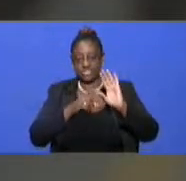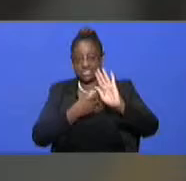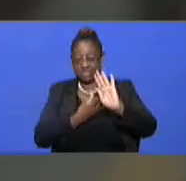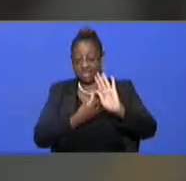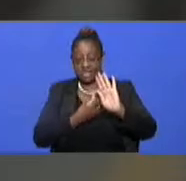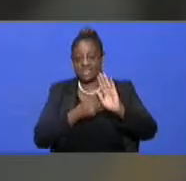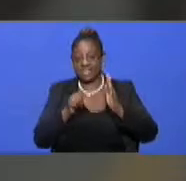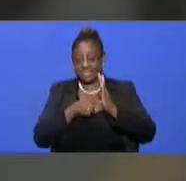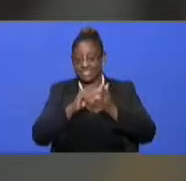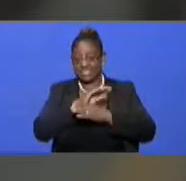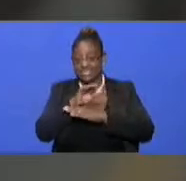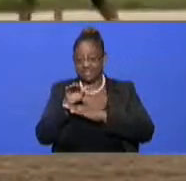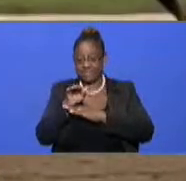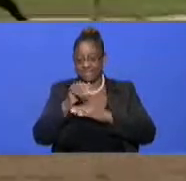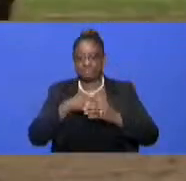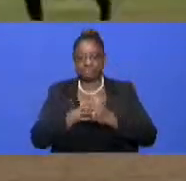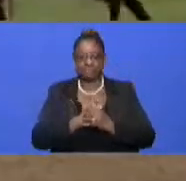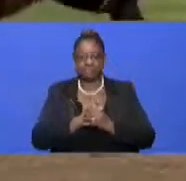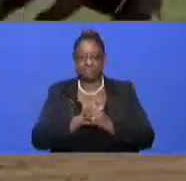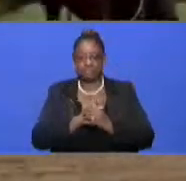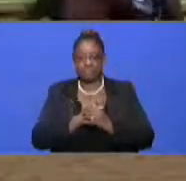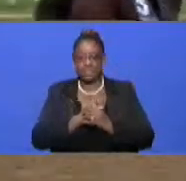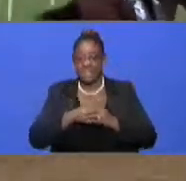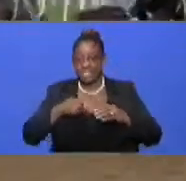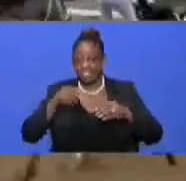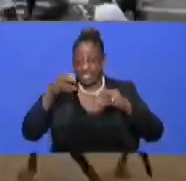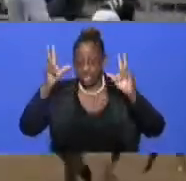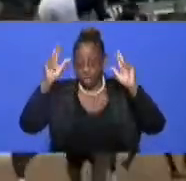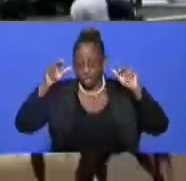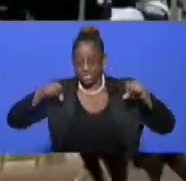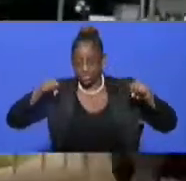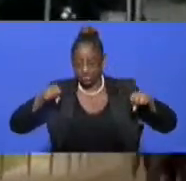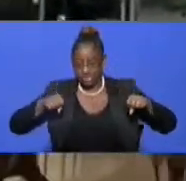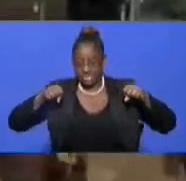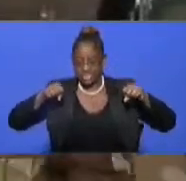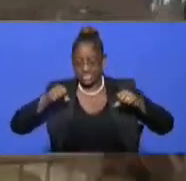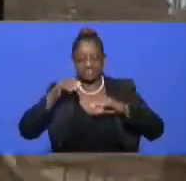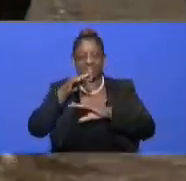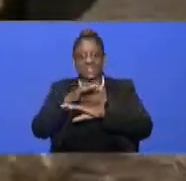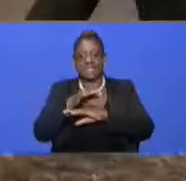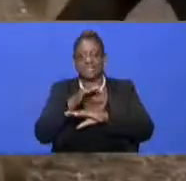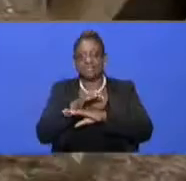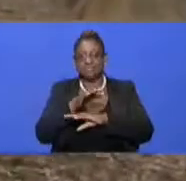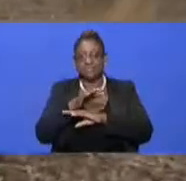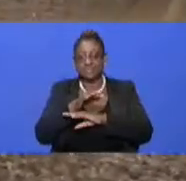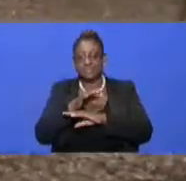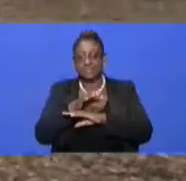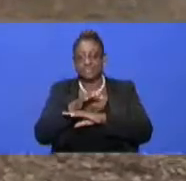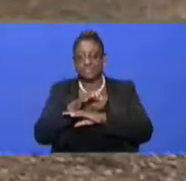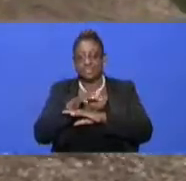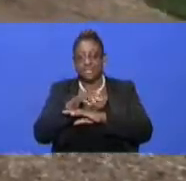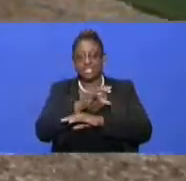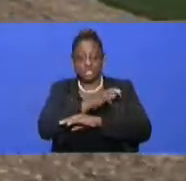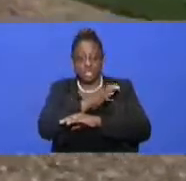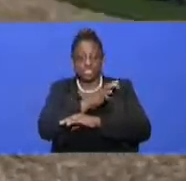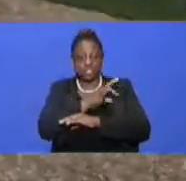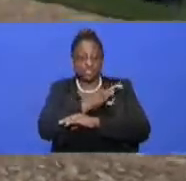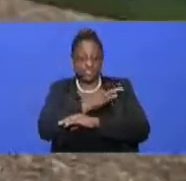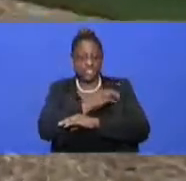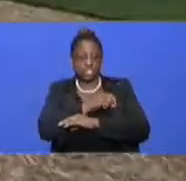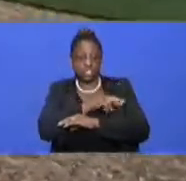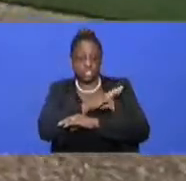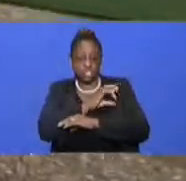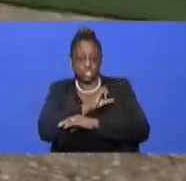started this evening. Horse racing making an appearance in tonight's sportscast as Charles Fisher tells the story of